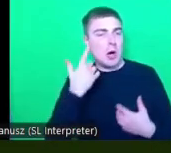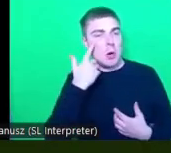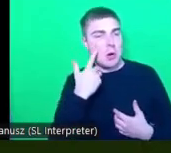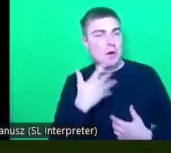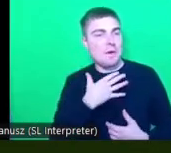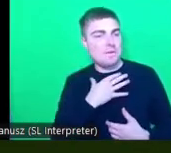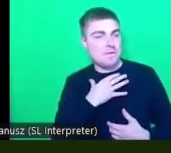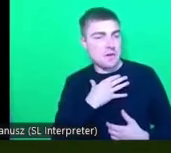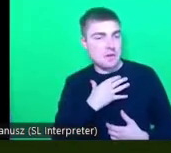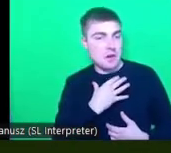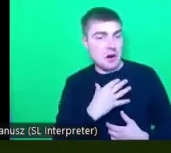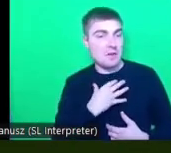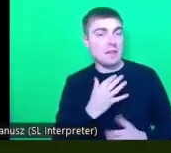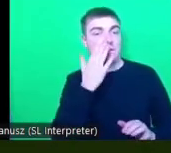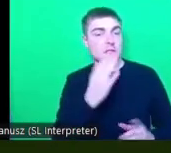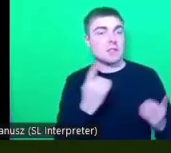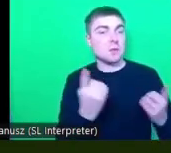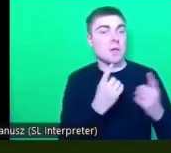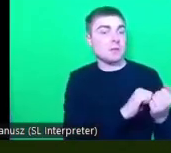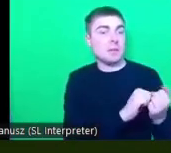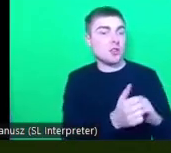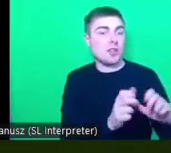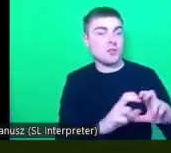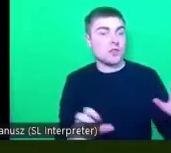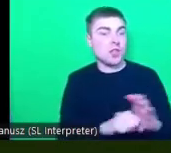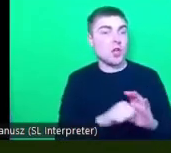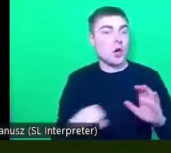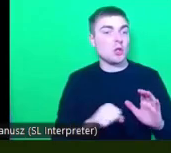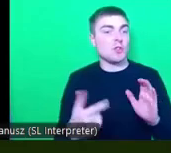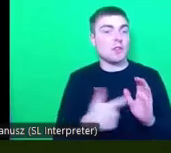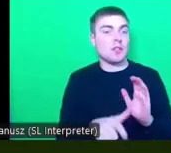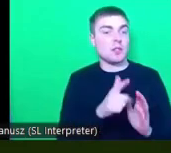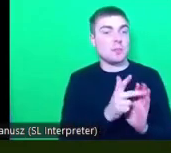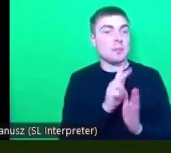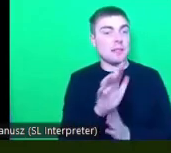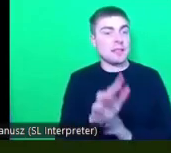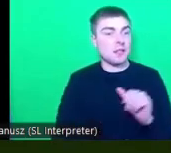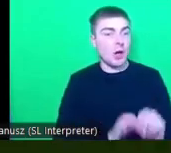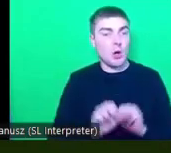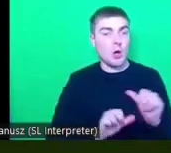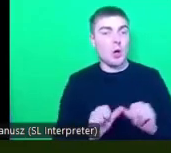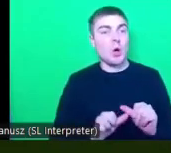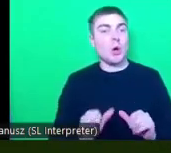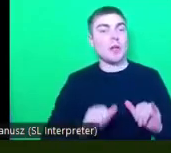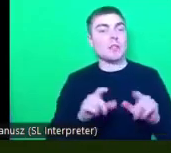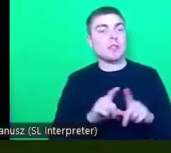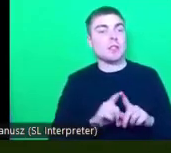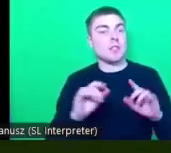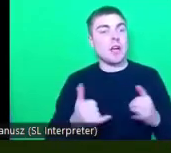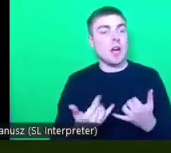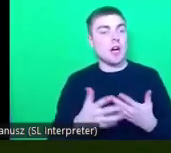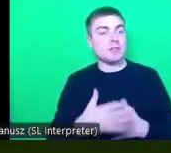when calculating, okay, how many moose are killed by wolves per territory and year, we had this, I think that's